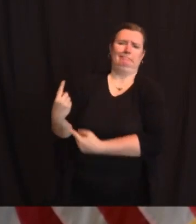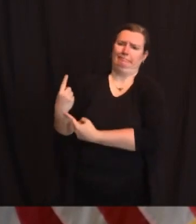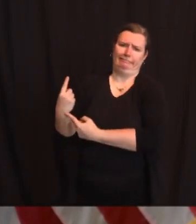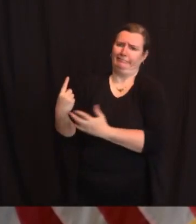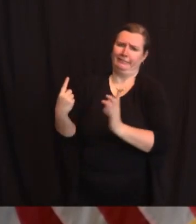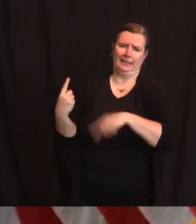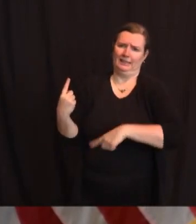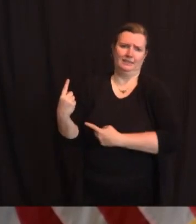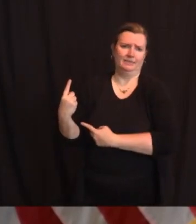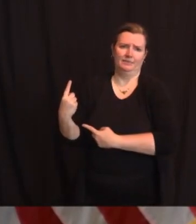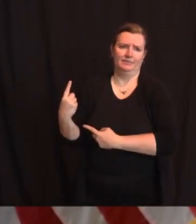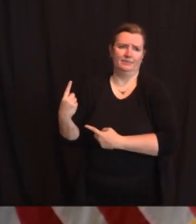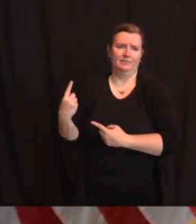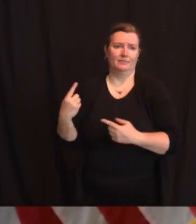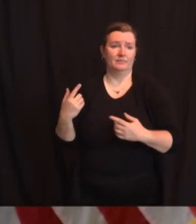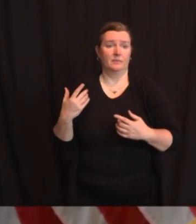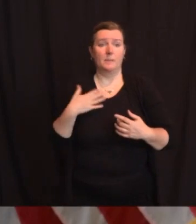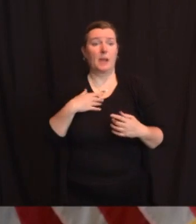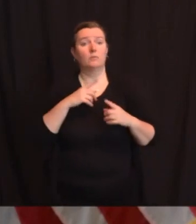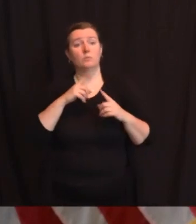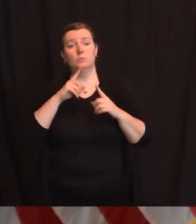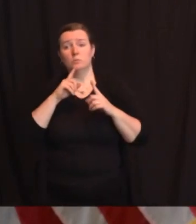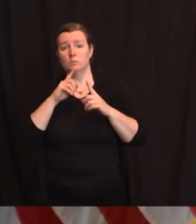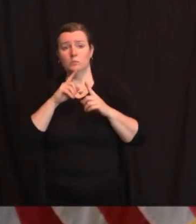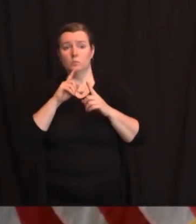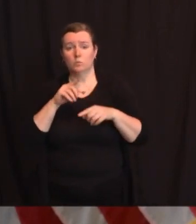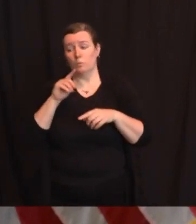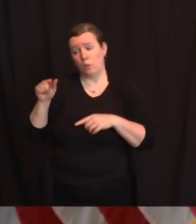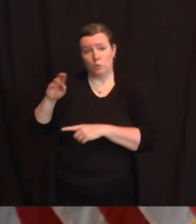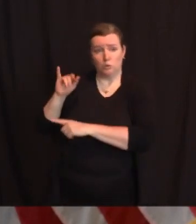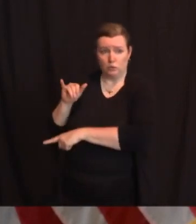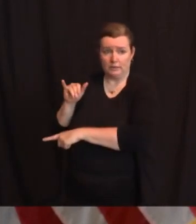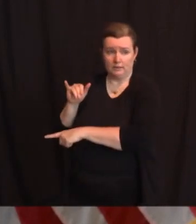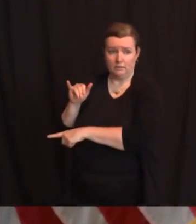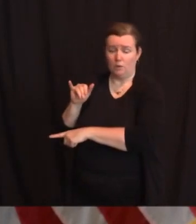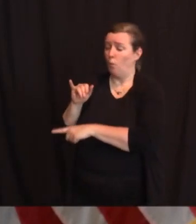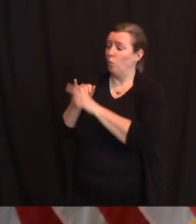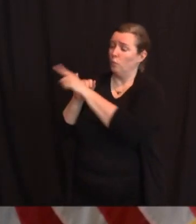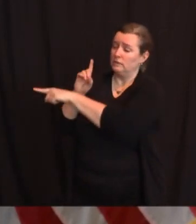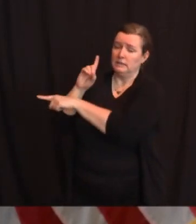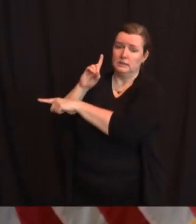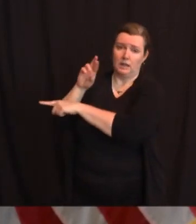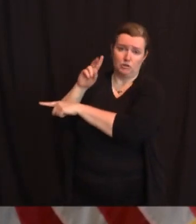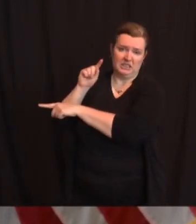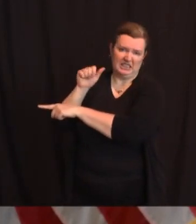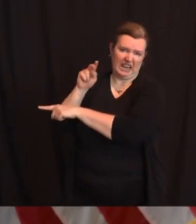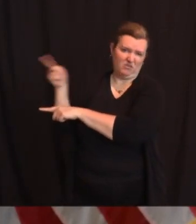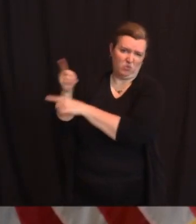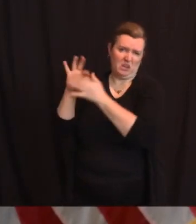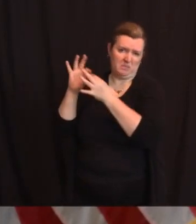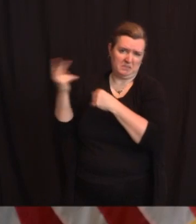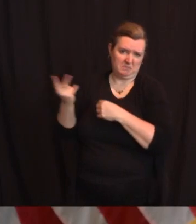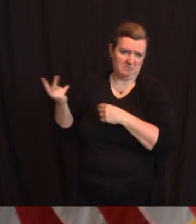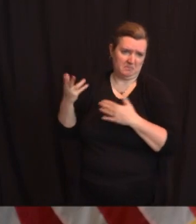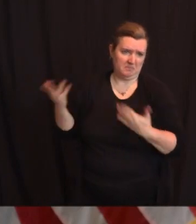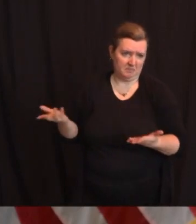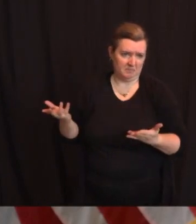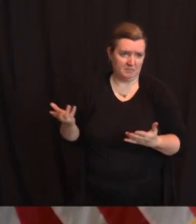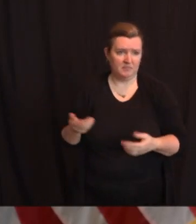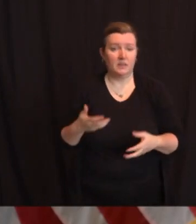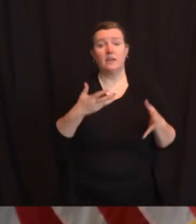all of that, to the two folks to my right, I guess the three questions is how quickly can the testing turnaround is going